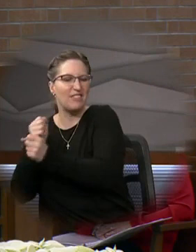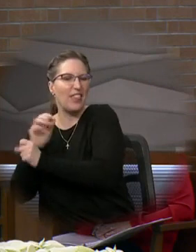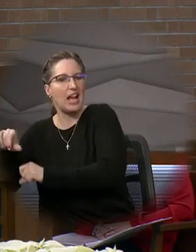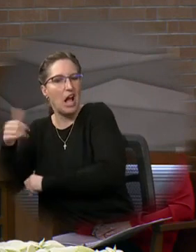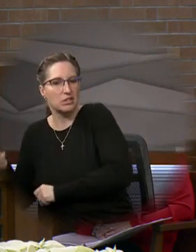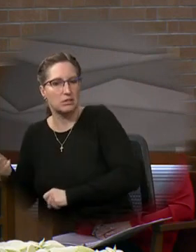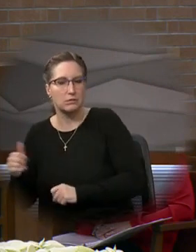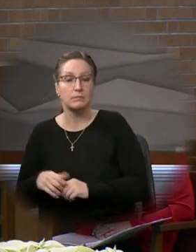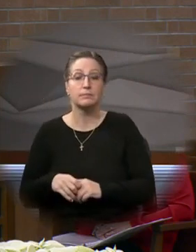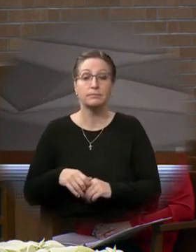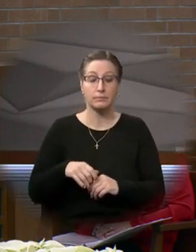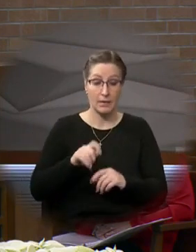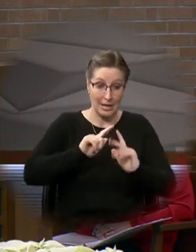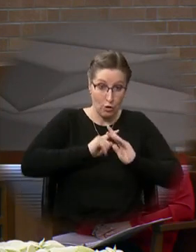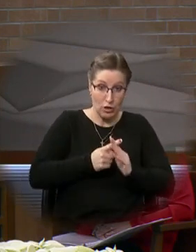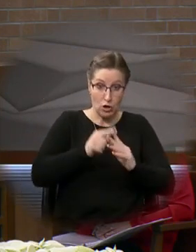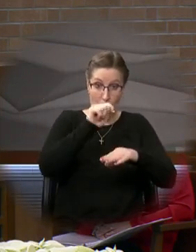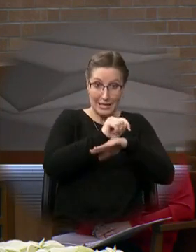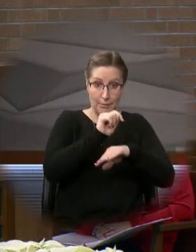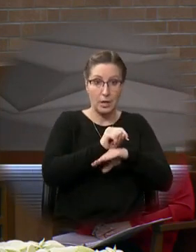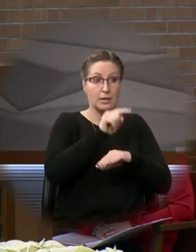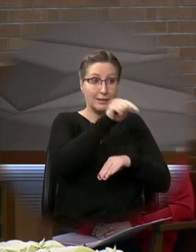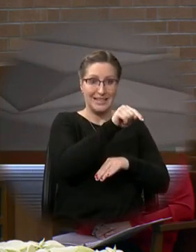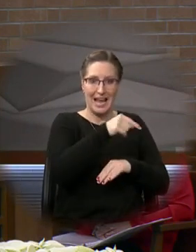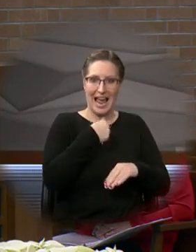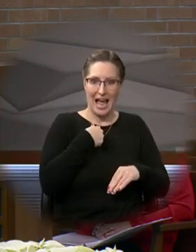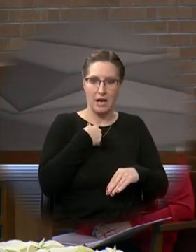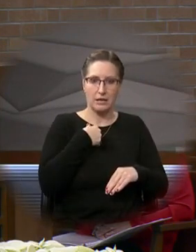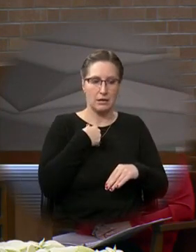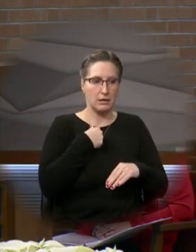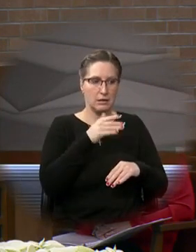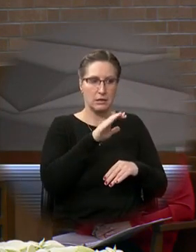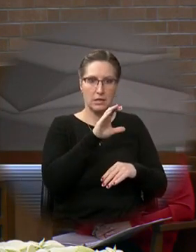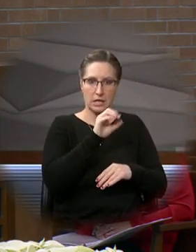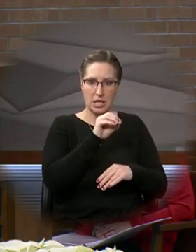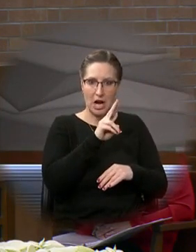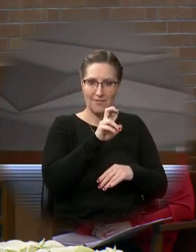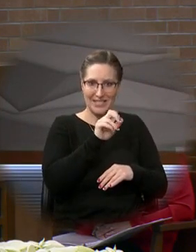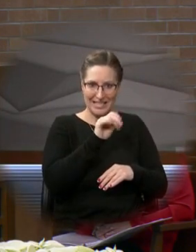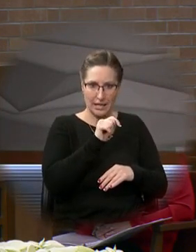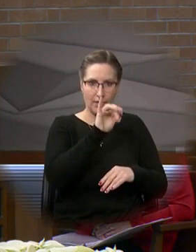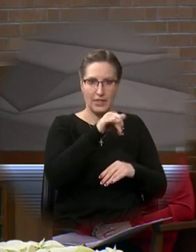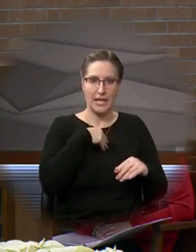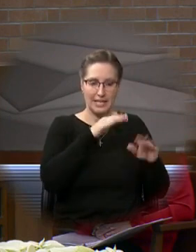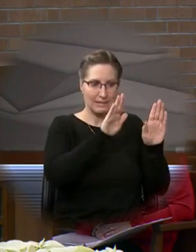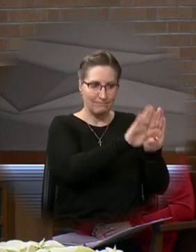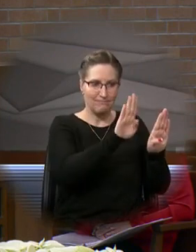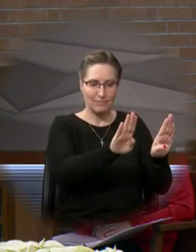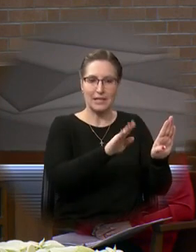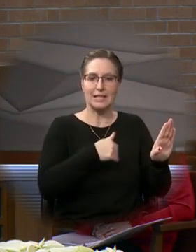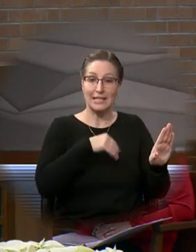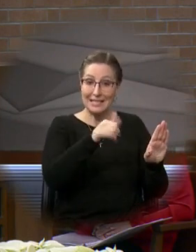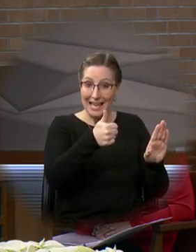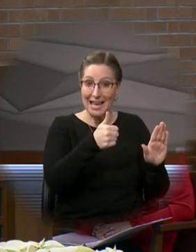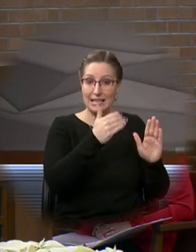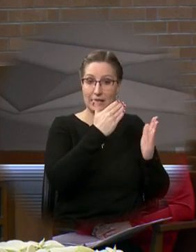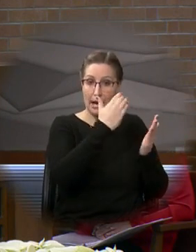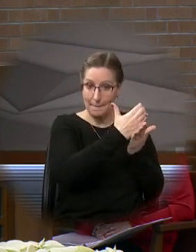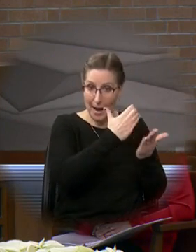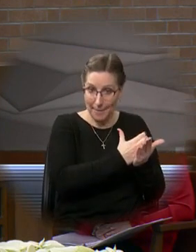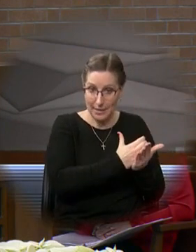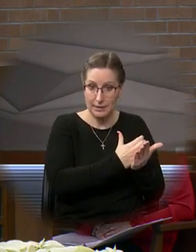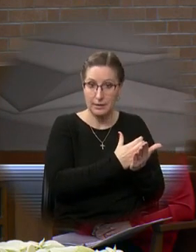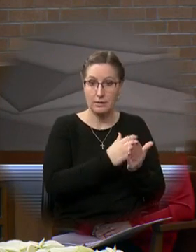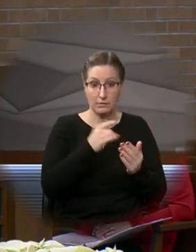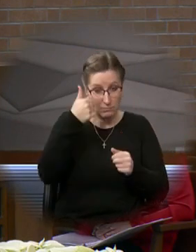temple, the Holy of Holies contained the Ark of the Covenant, which contained the tablets of the Ten Commandments that Moses